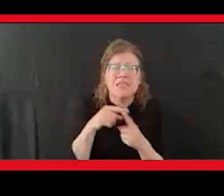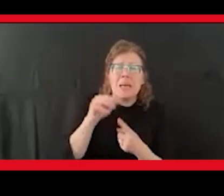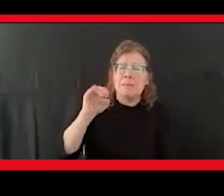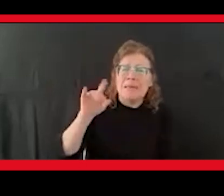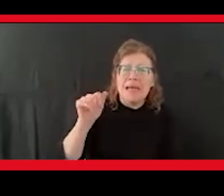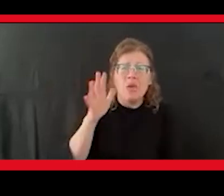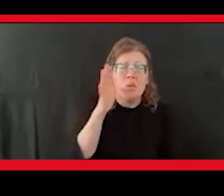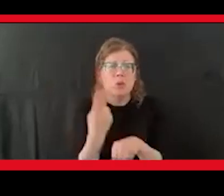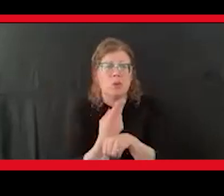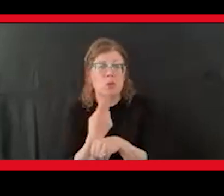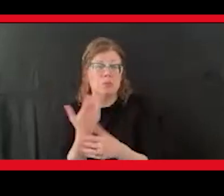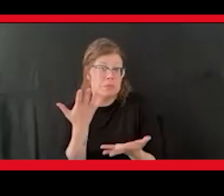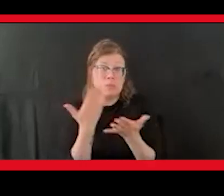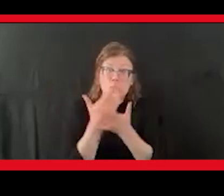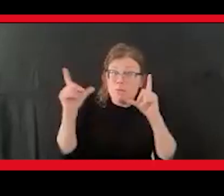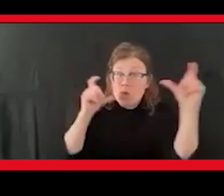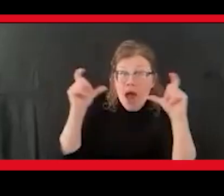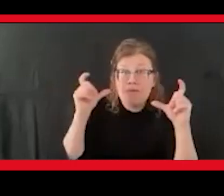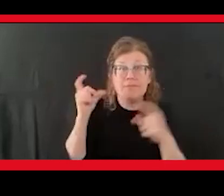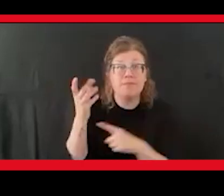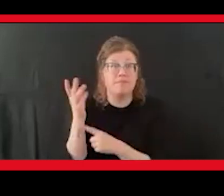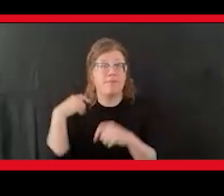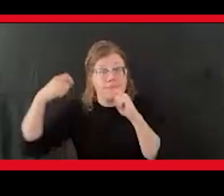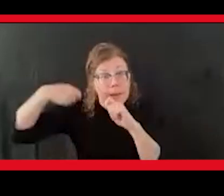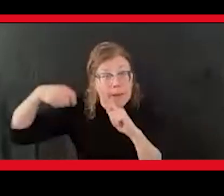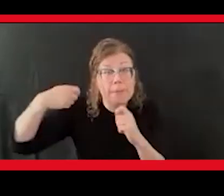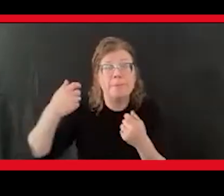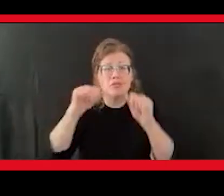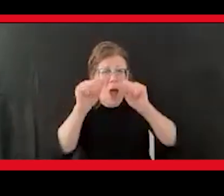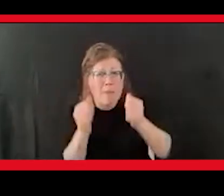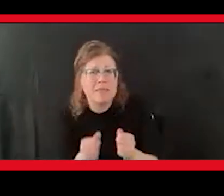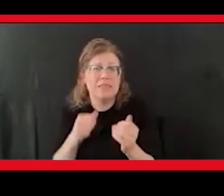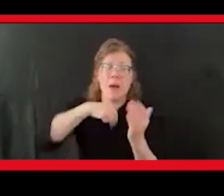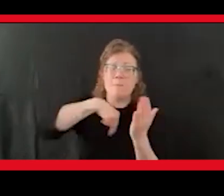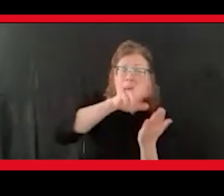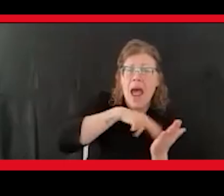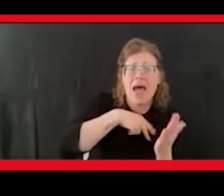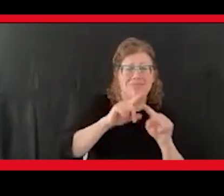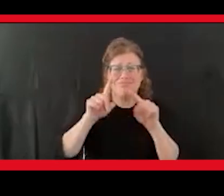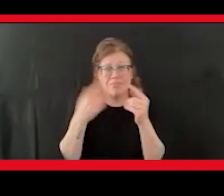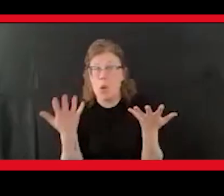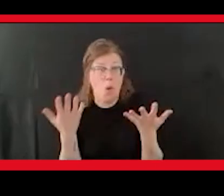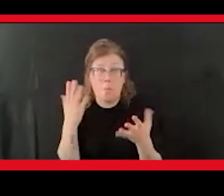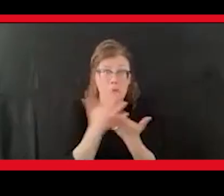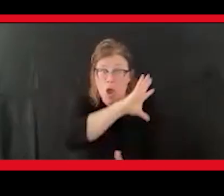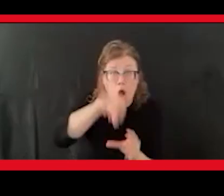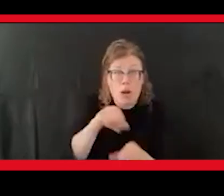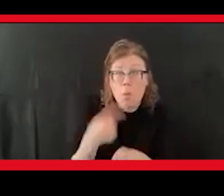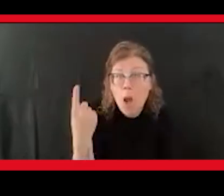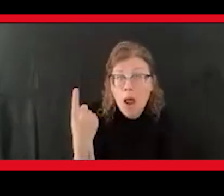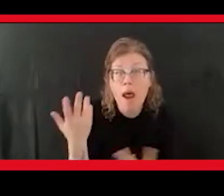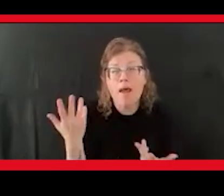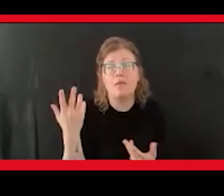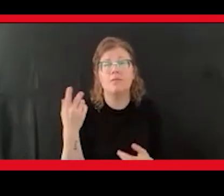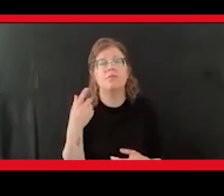This is a short section of maximum 200 words. It's not meant to be exhaustive, and you have